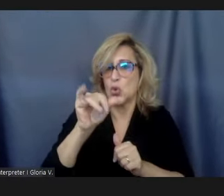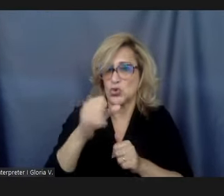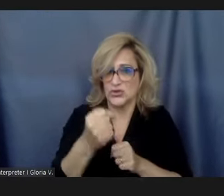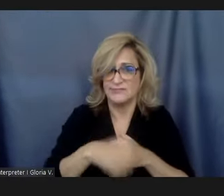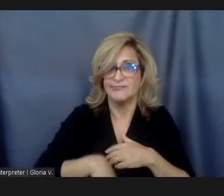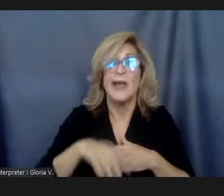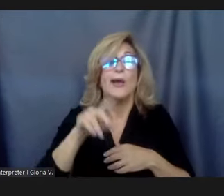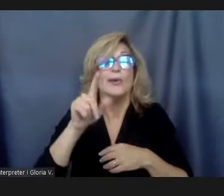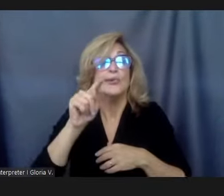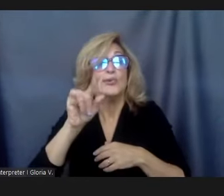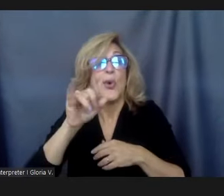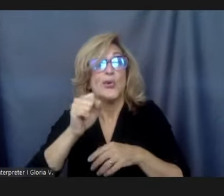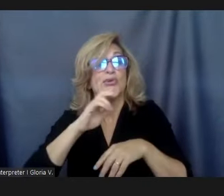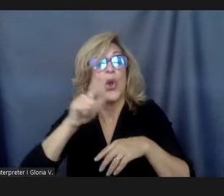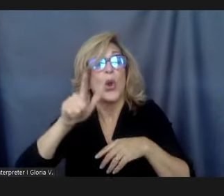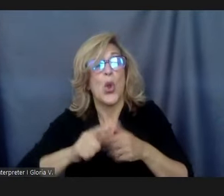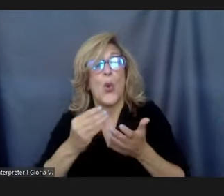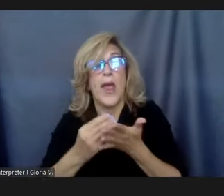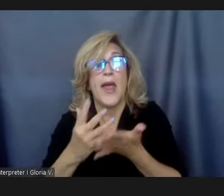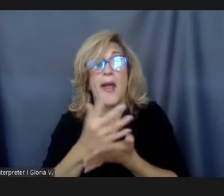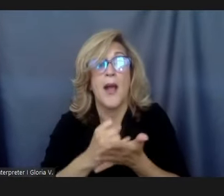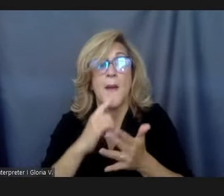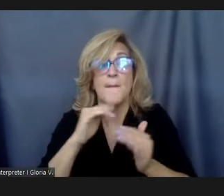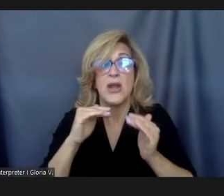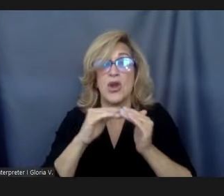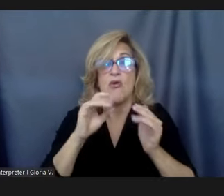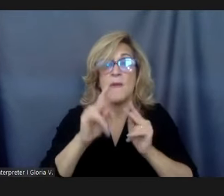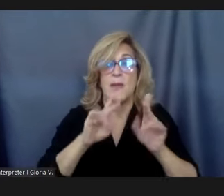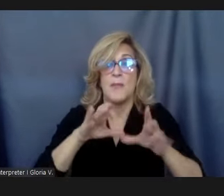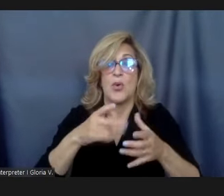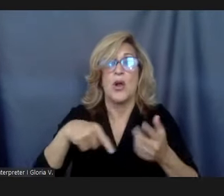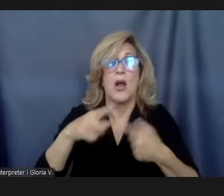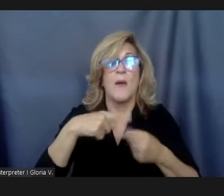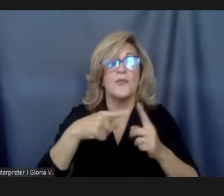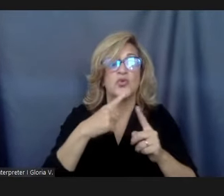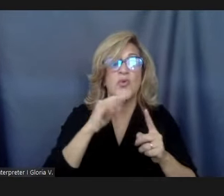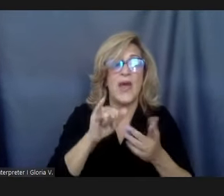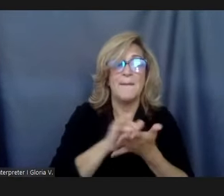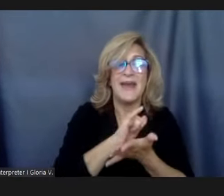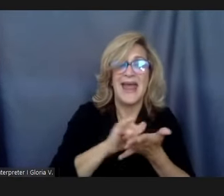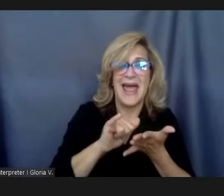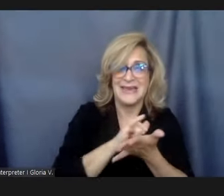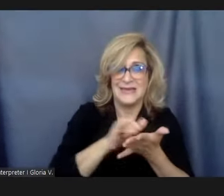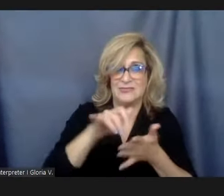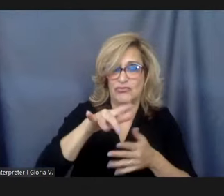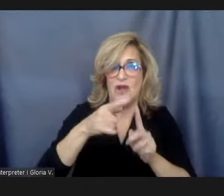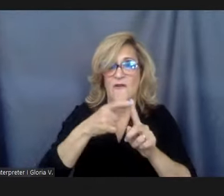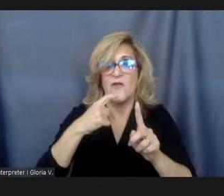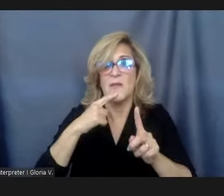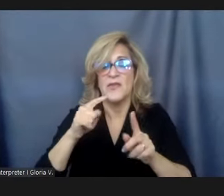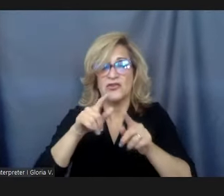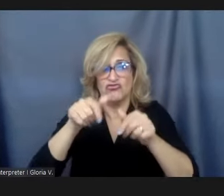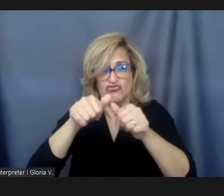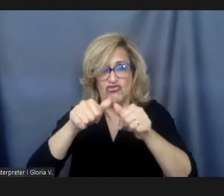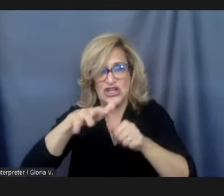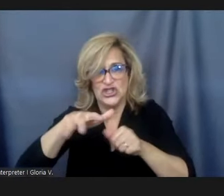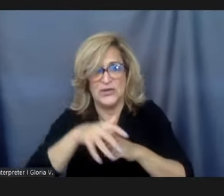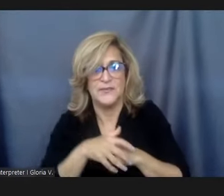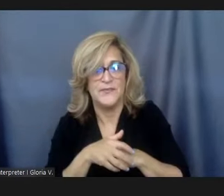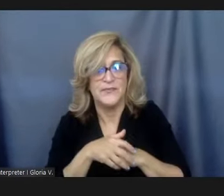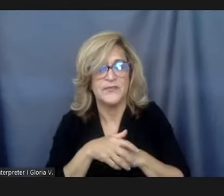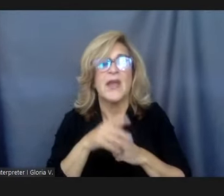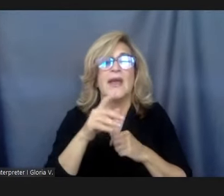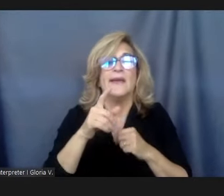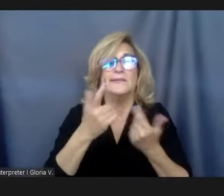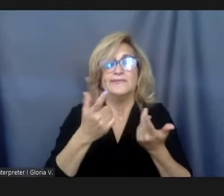Carey Tunnel, we anticipate some traffic diversions on the highway system that could result in more than a nominal increase in traffic. Preliminary